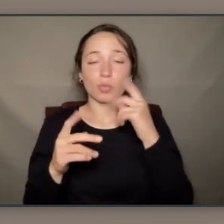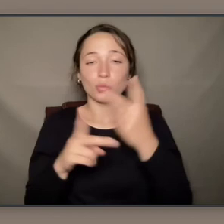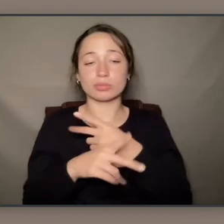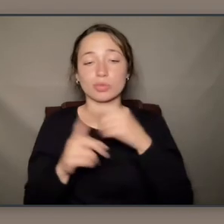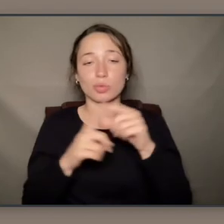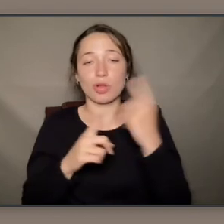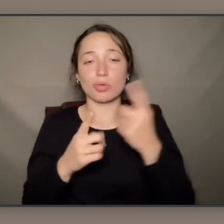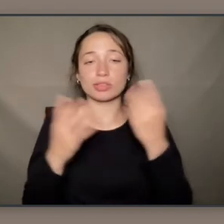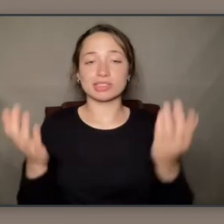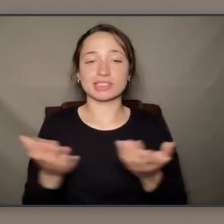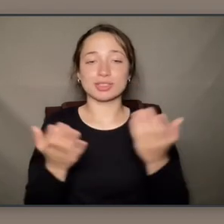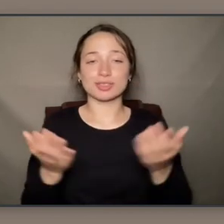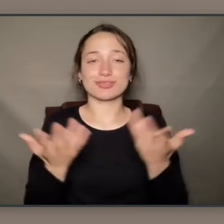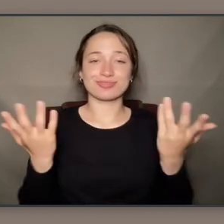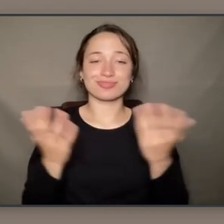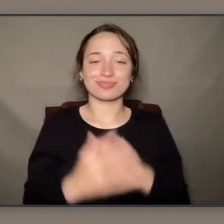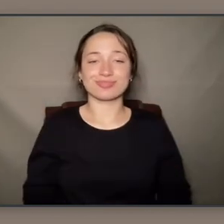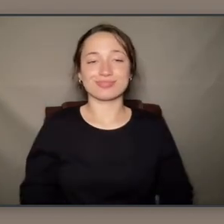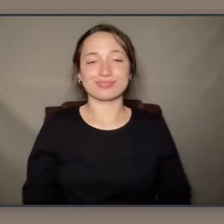always here.